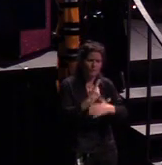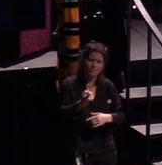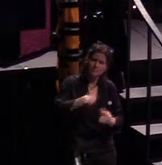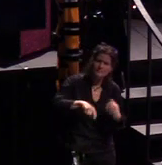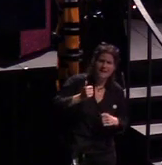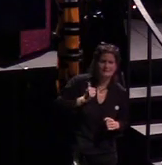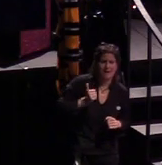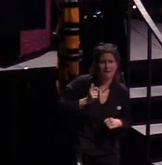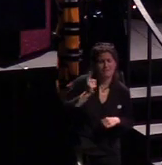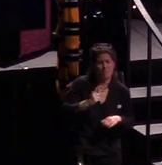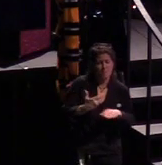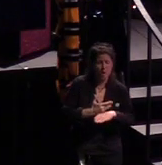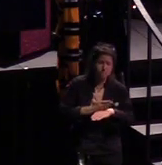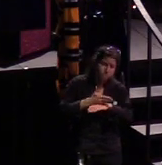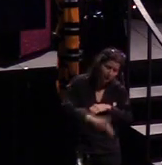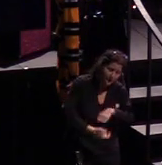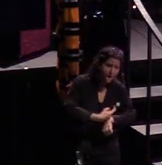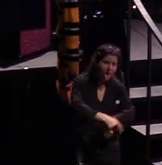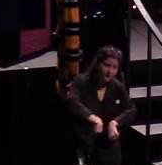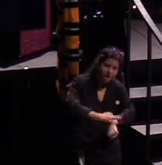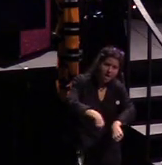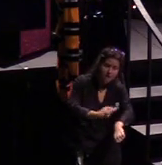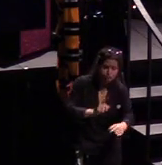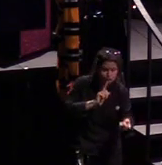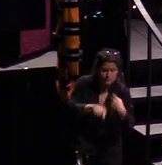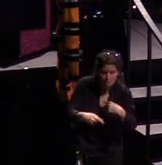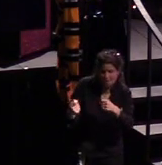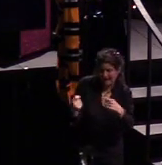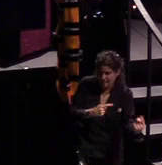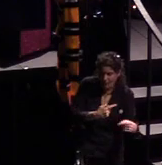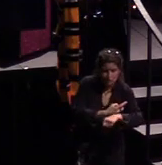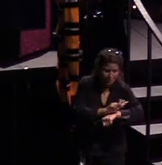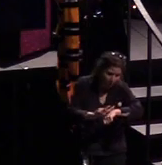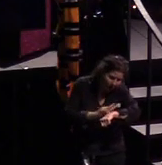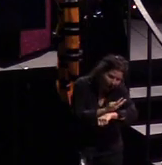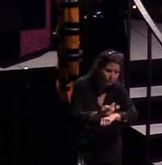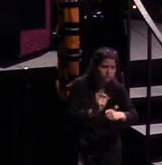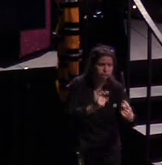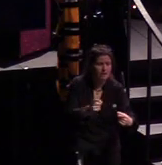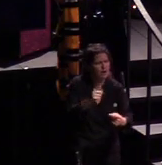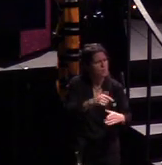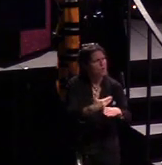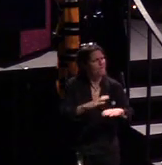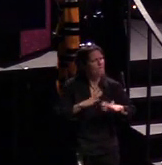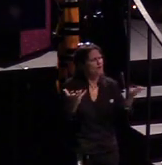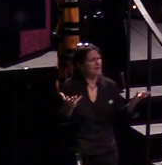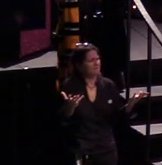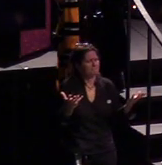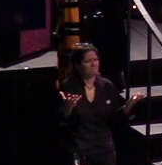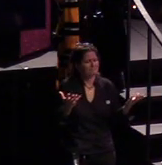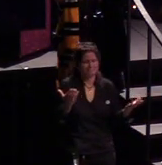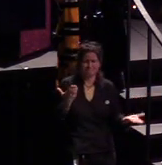respond to emails 24 hours a day and all work for free biscuit this unfairly